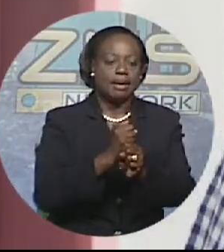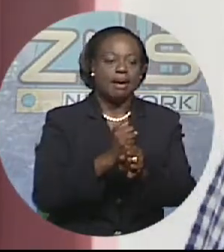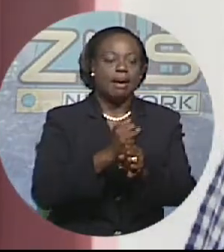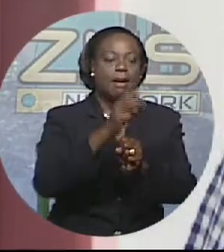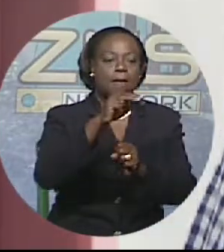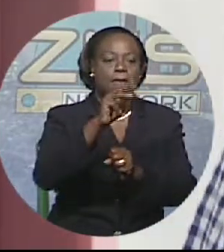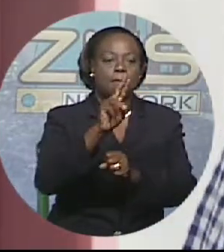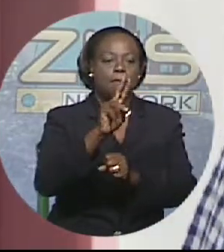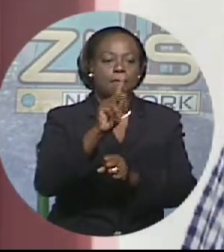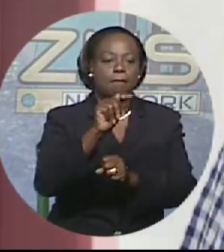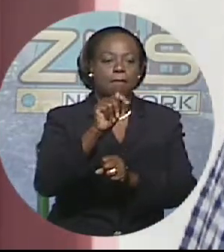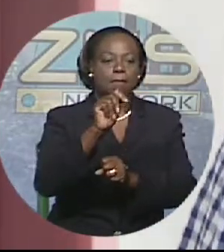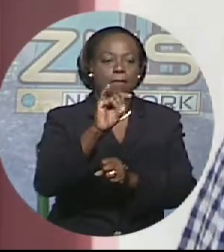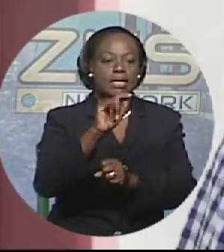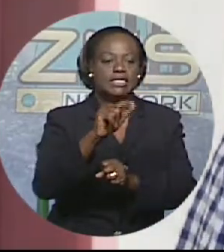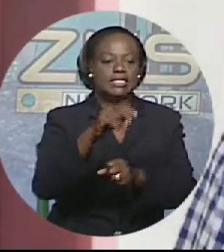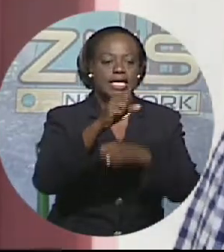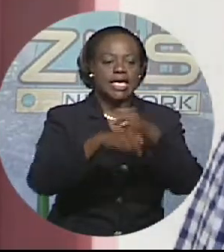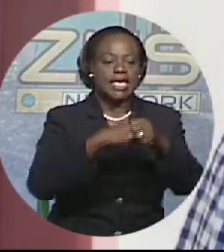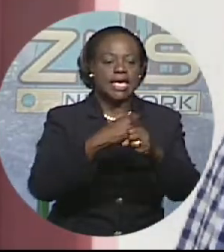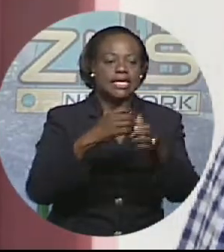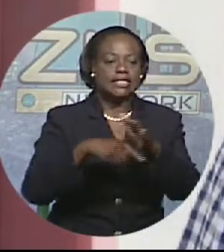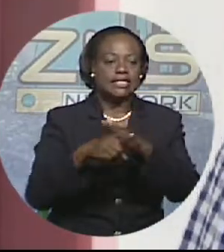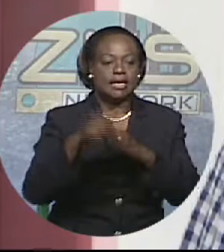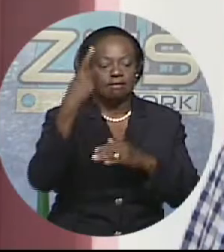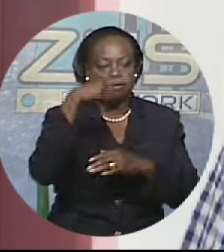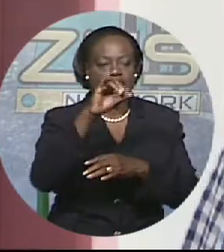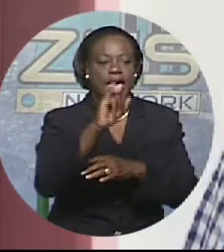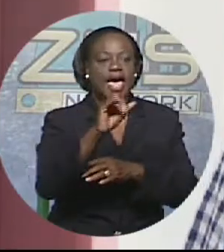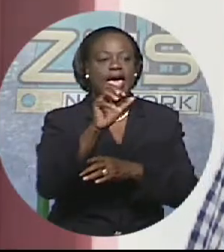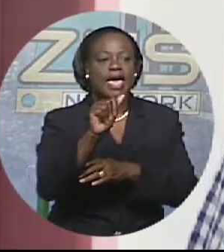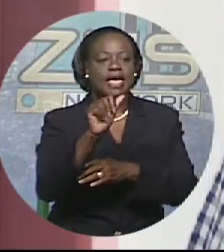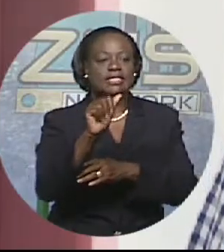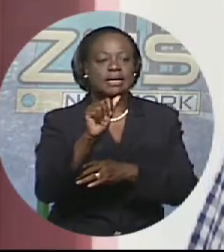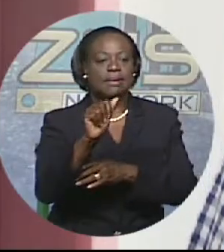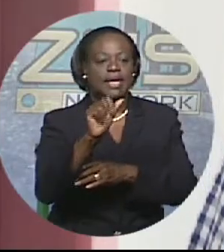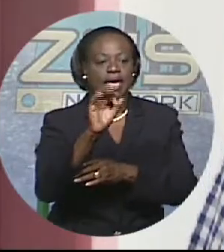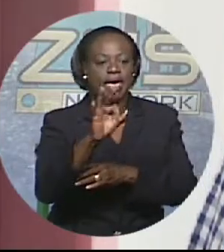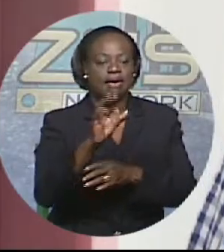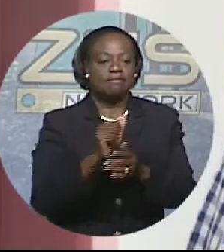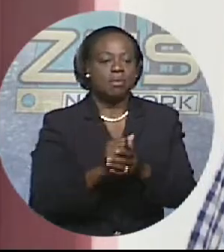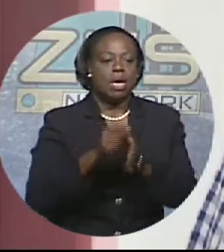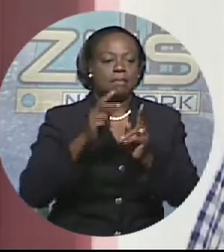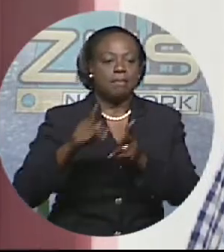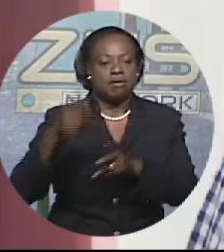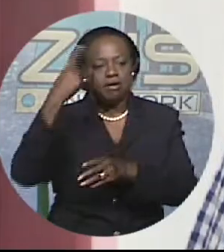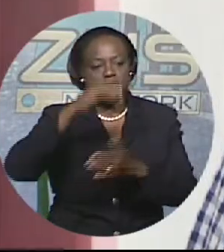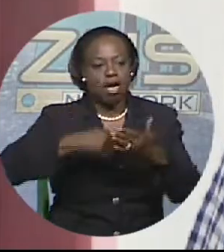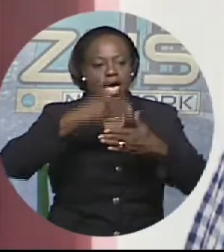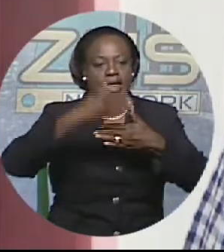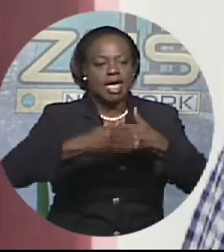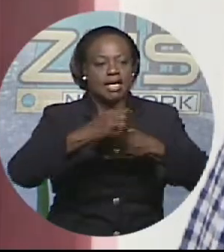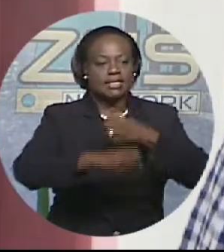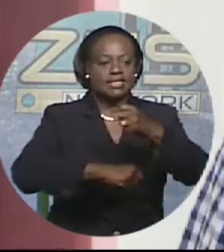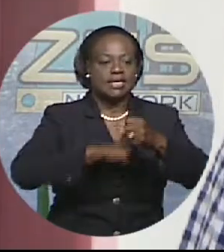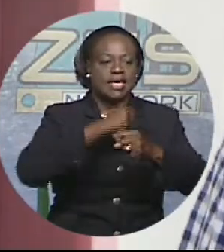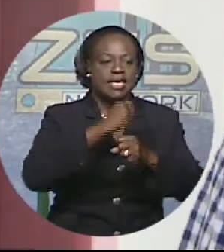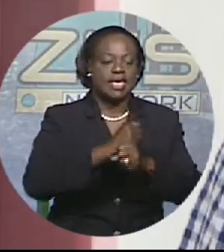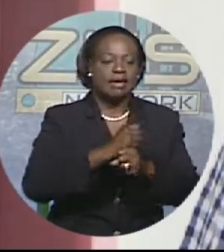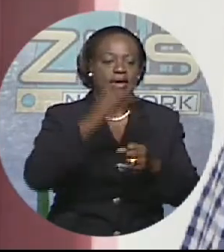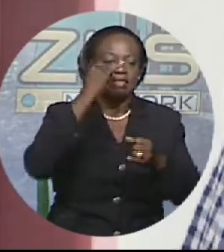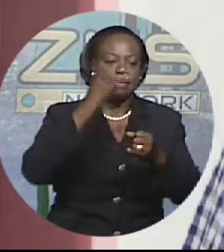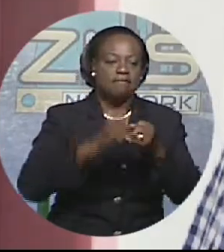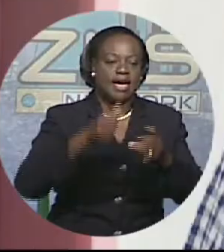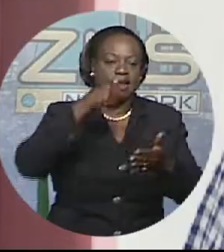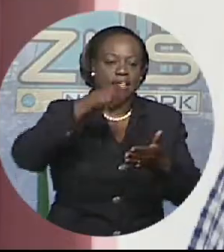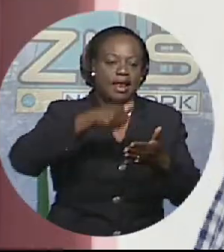multi-year deal for the IAAF. But certainly we are preparing ourselves for next year. The final